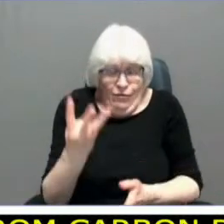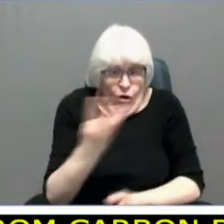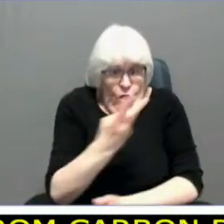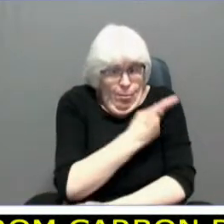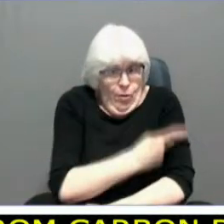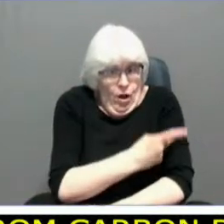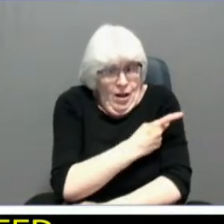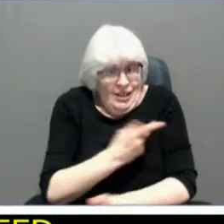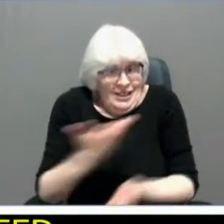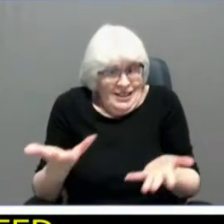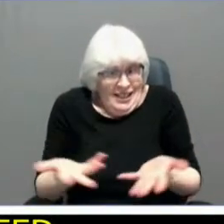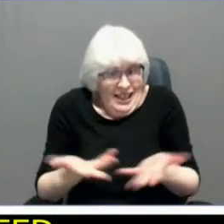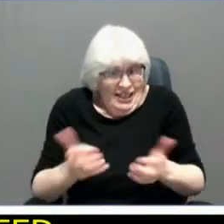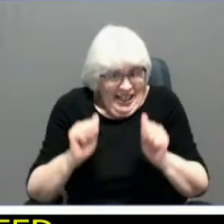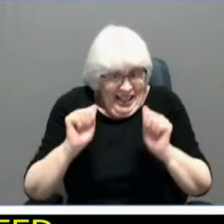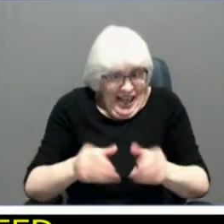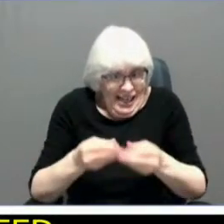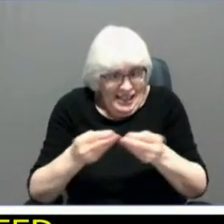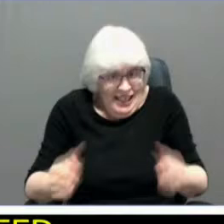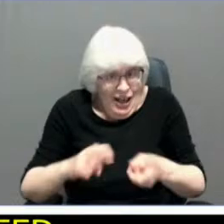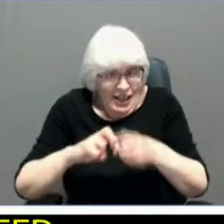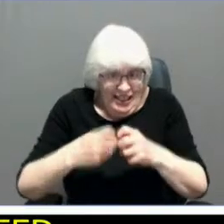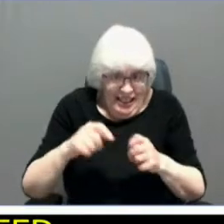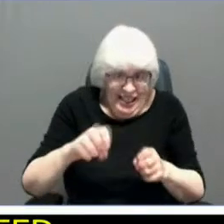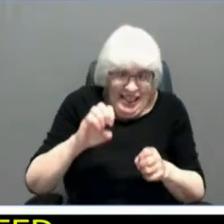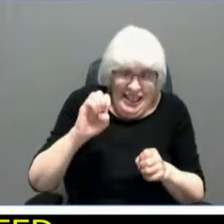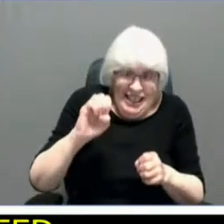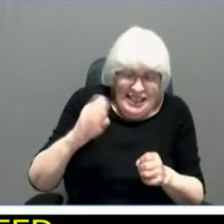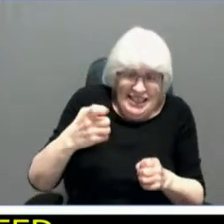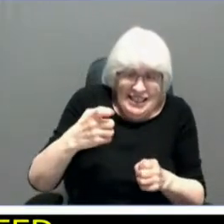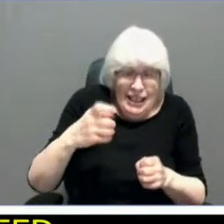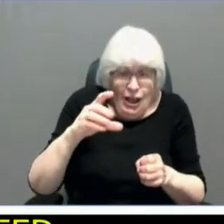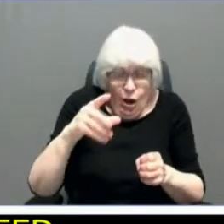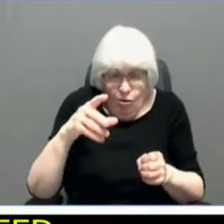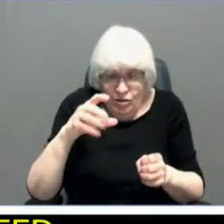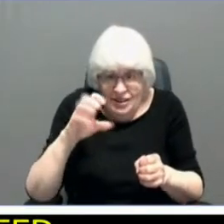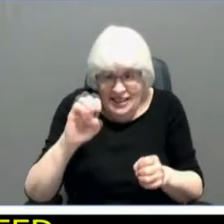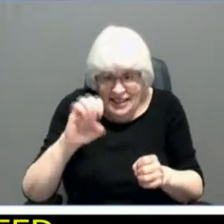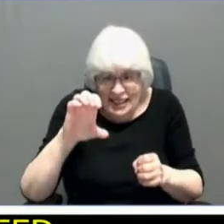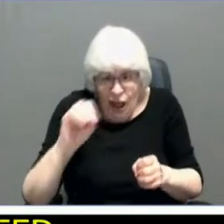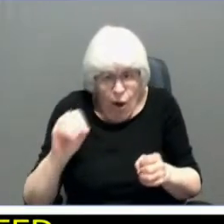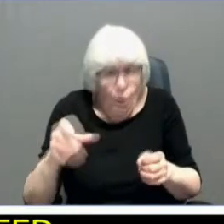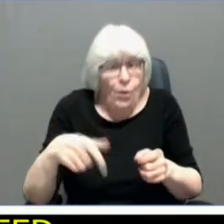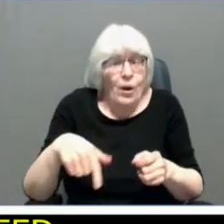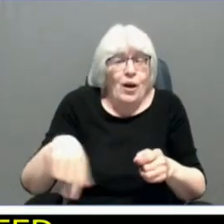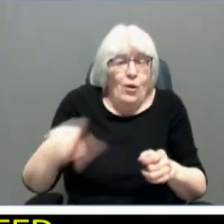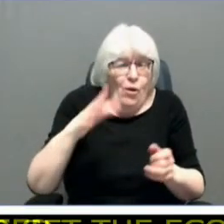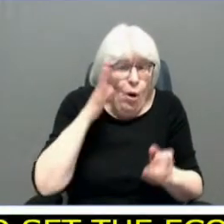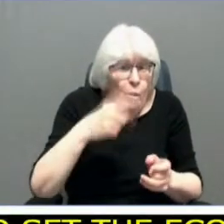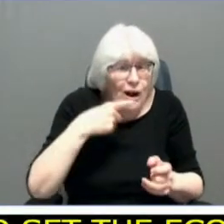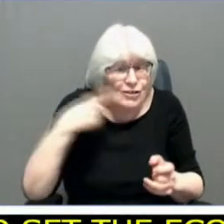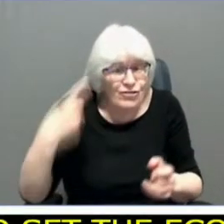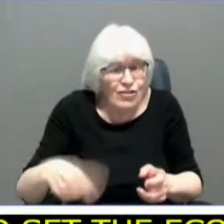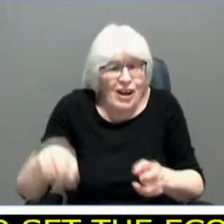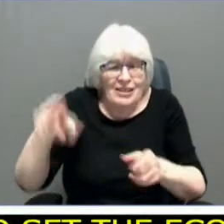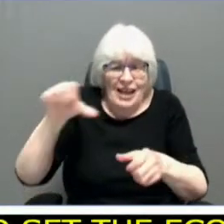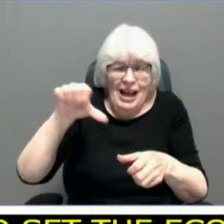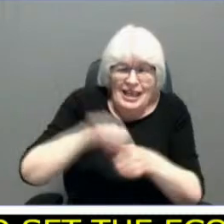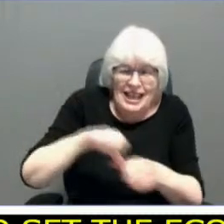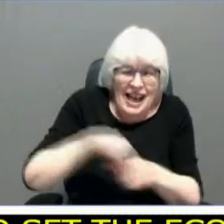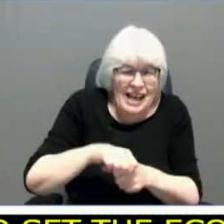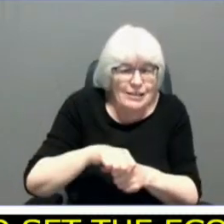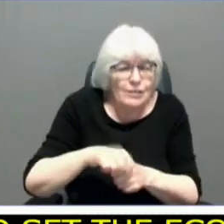issues that have arisen suddenly. There's no one going back to Russian oil and gas immediately. Even we all hope that there's peace in the Ukraine tomorrow,